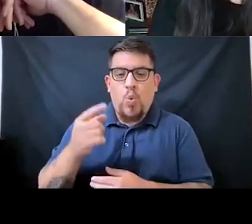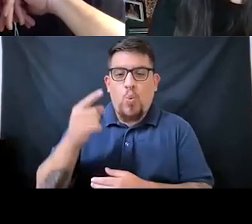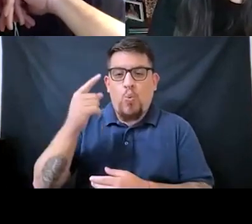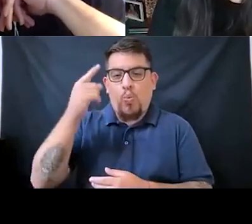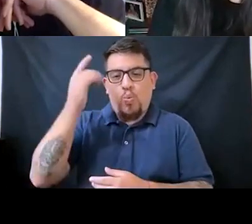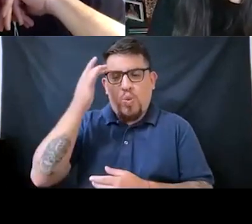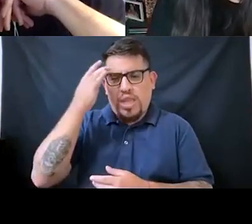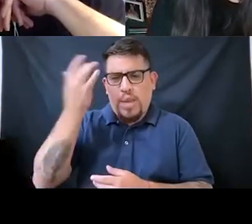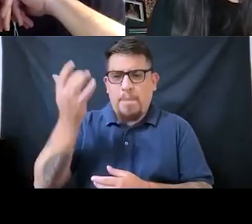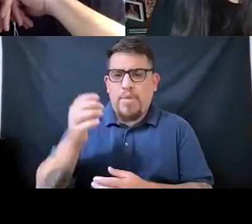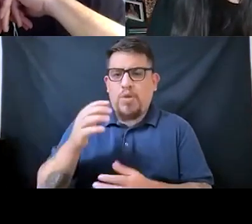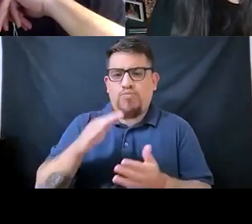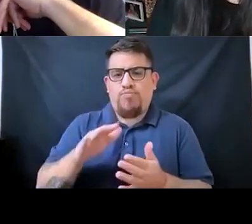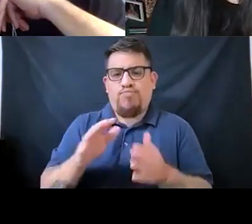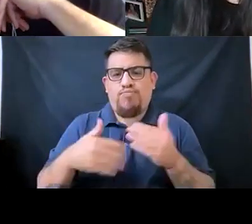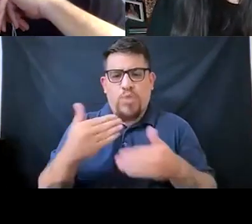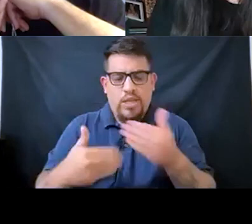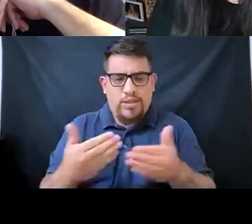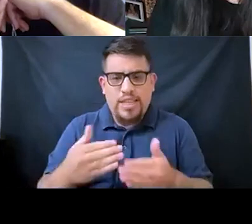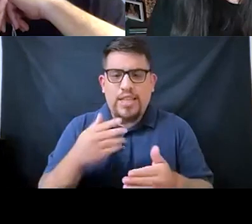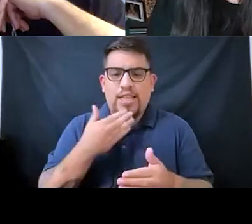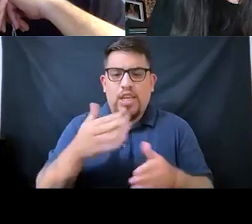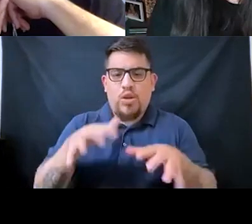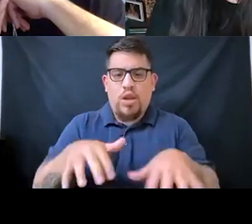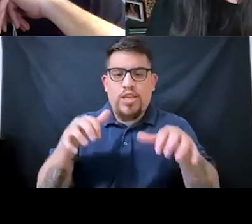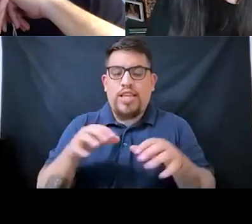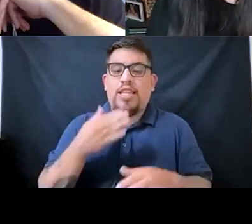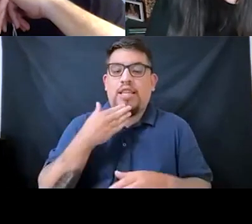And thank you, audience, and thank you to Selena and